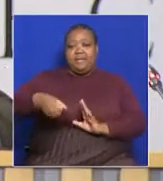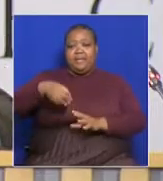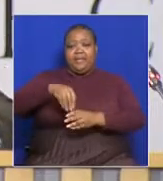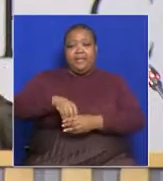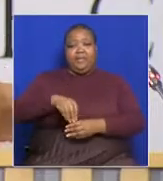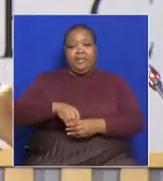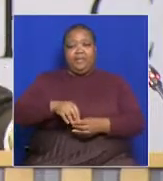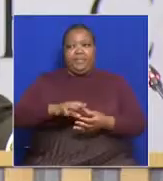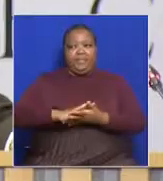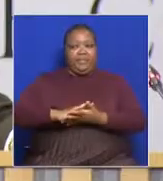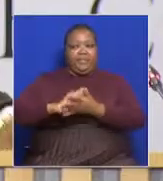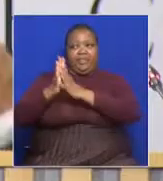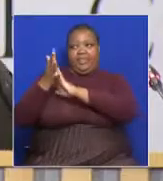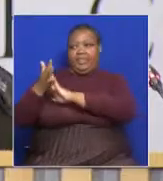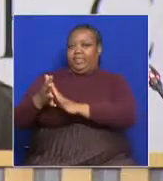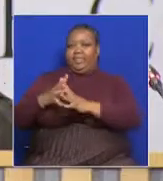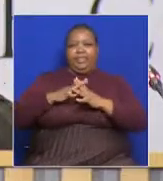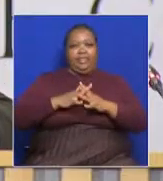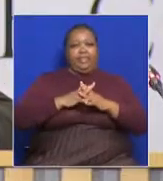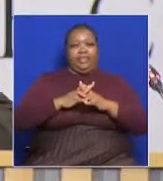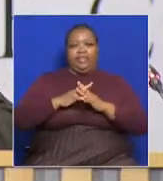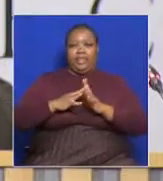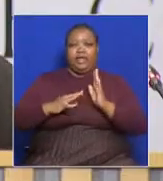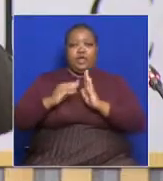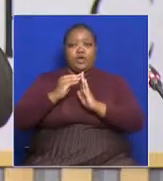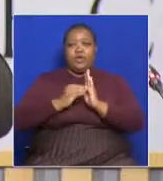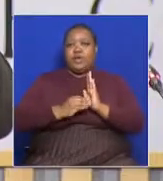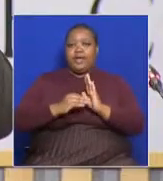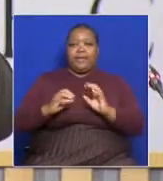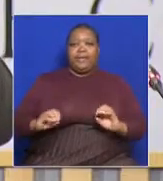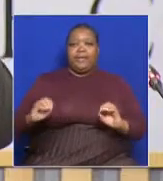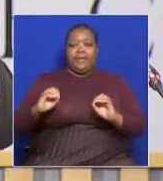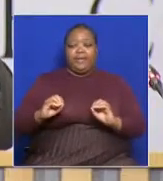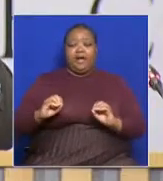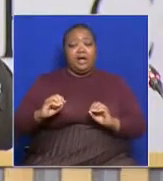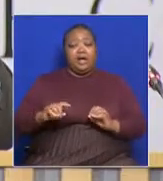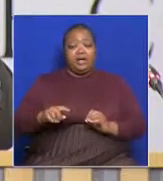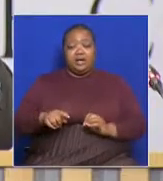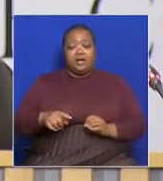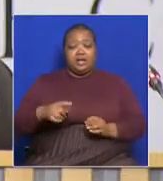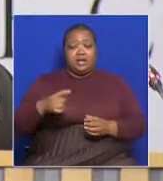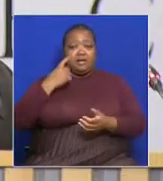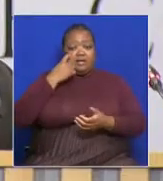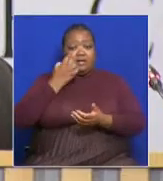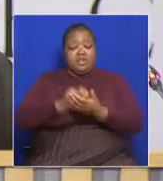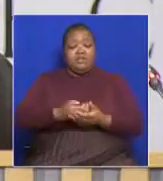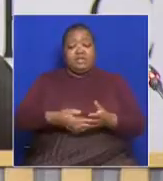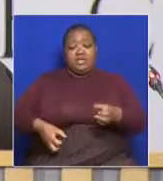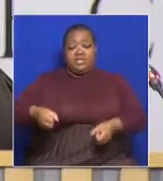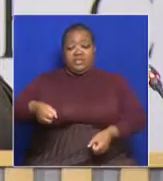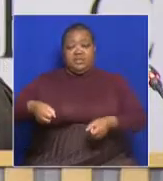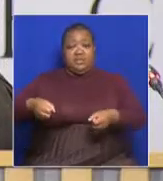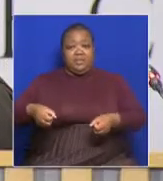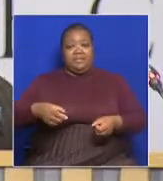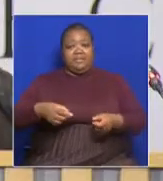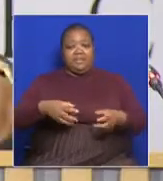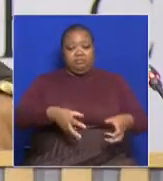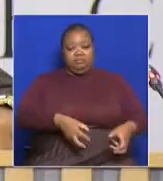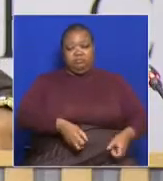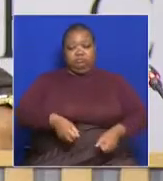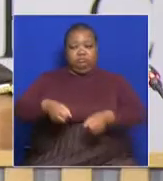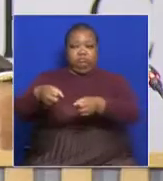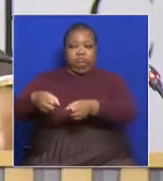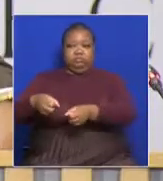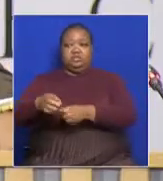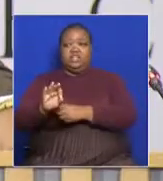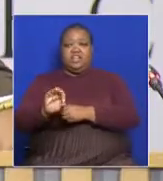even record of the exhibit bag that I took to the FSL. And my instructions was to